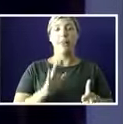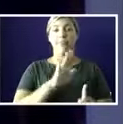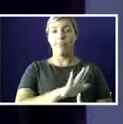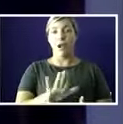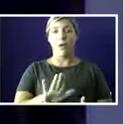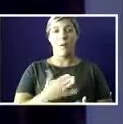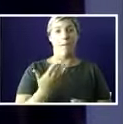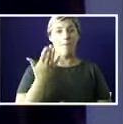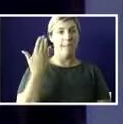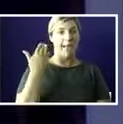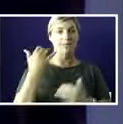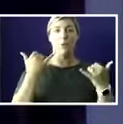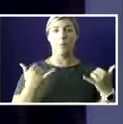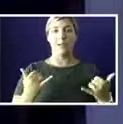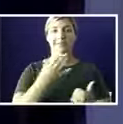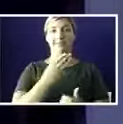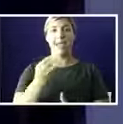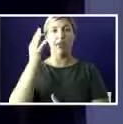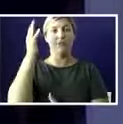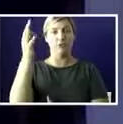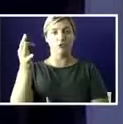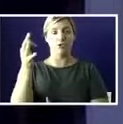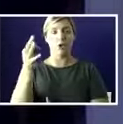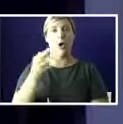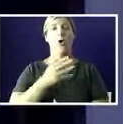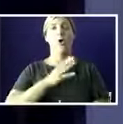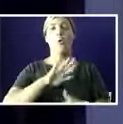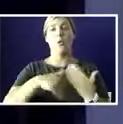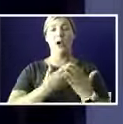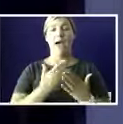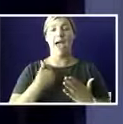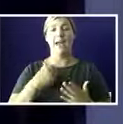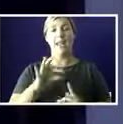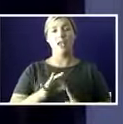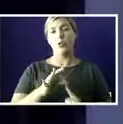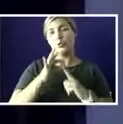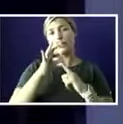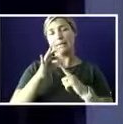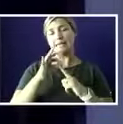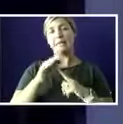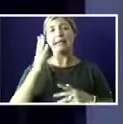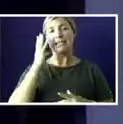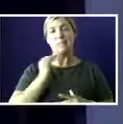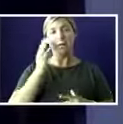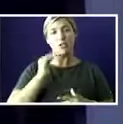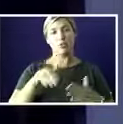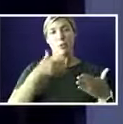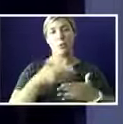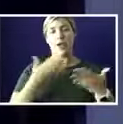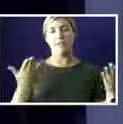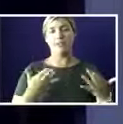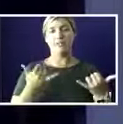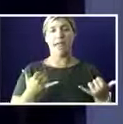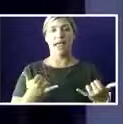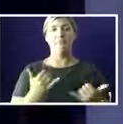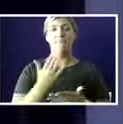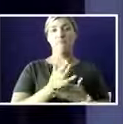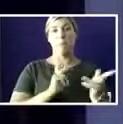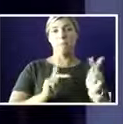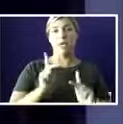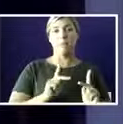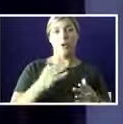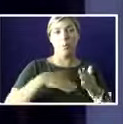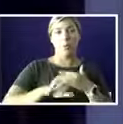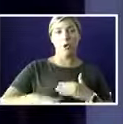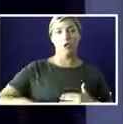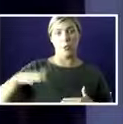futures. We all faced a unique path to the stadium. Some of us were born and raised in Blue Springs and have